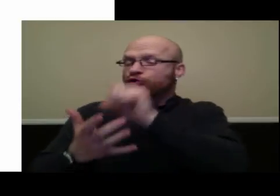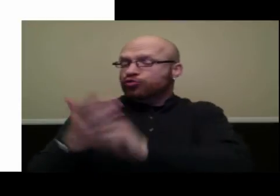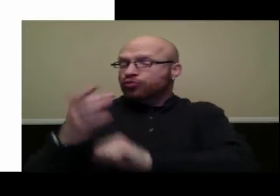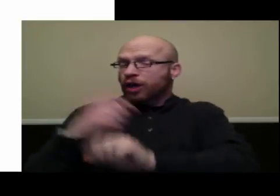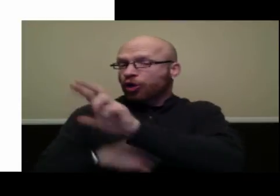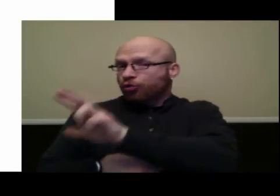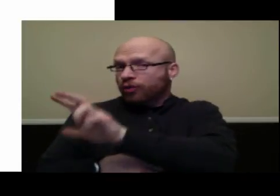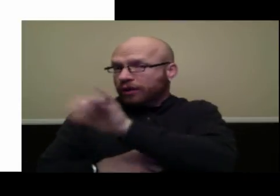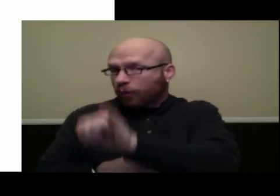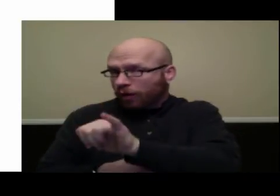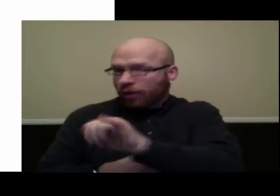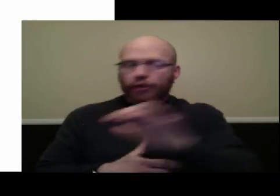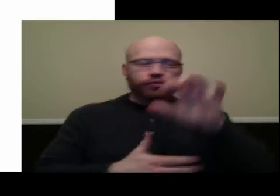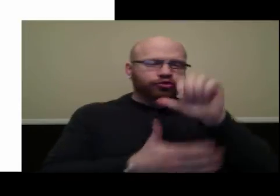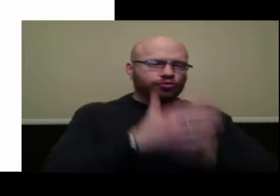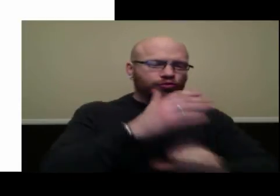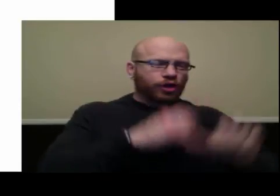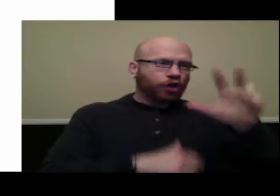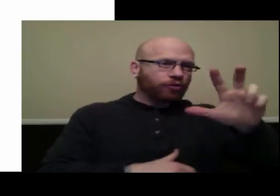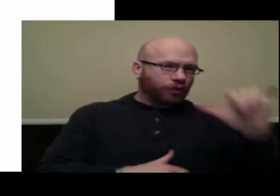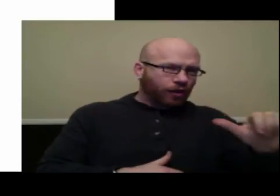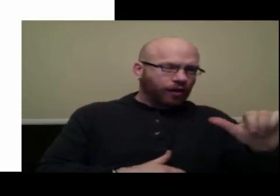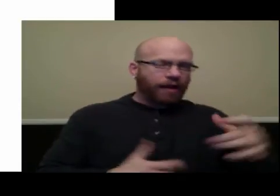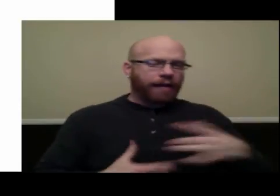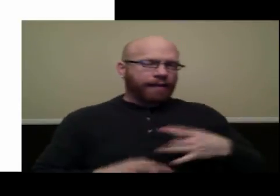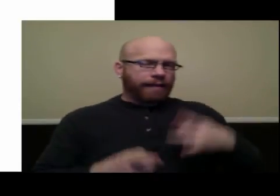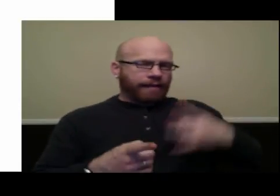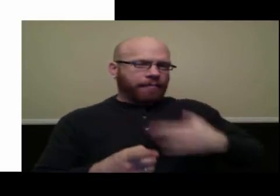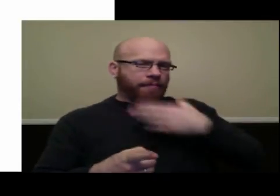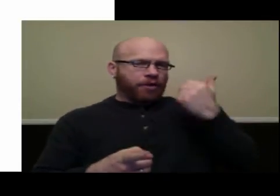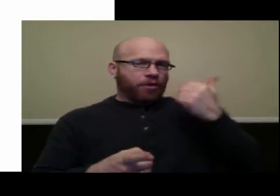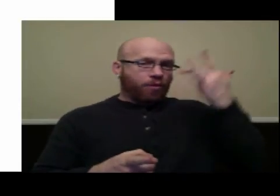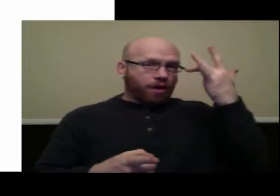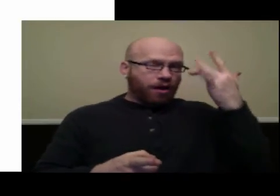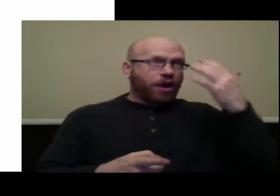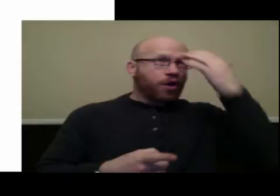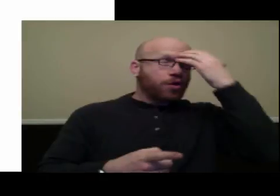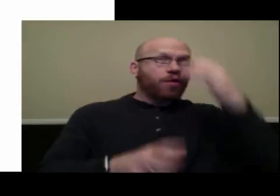from 3y Or I could subtract 3y From both sides